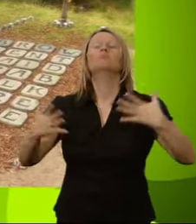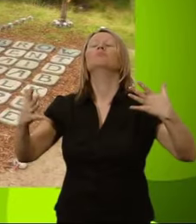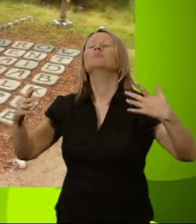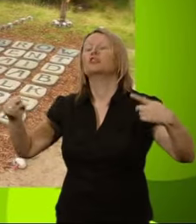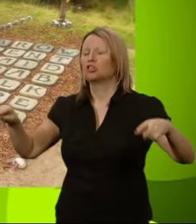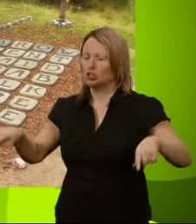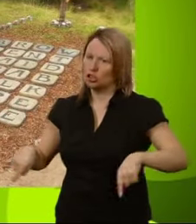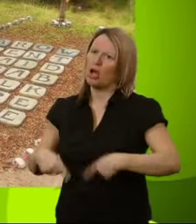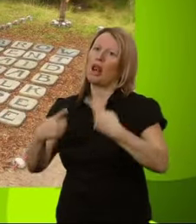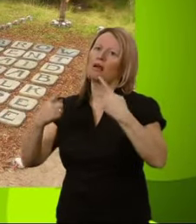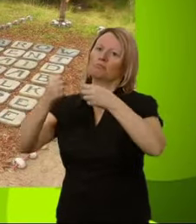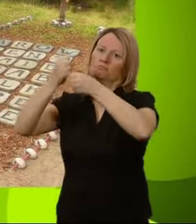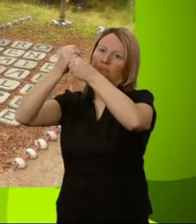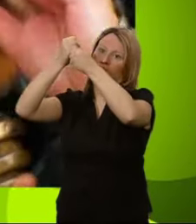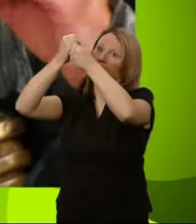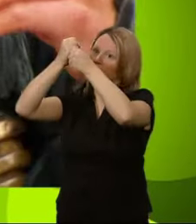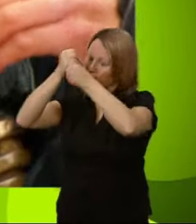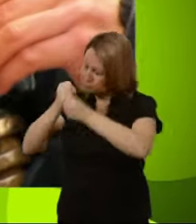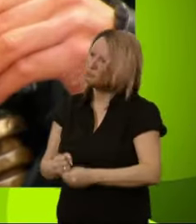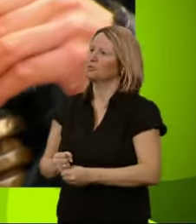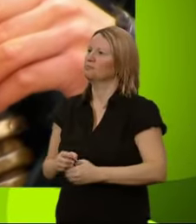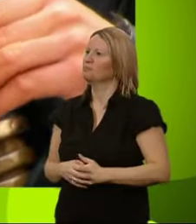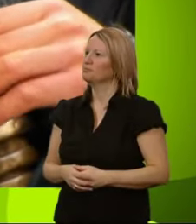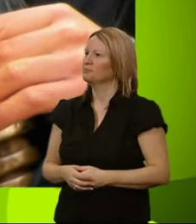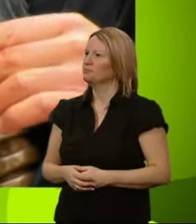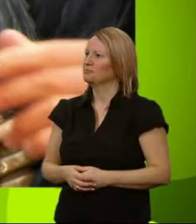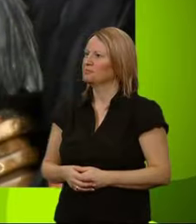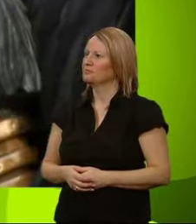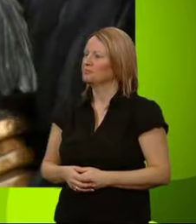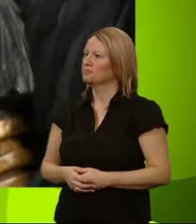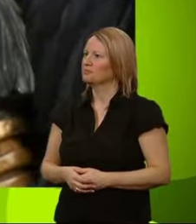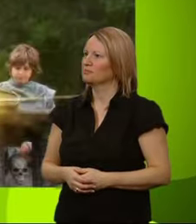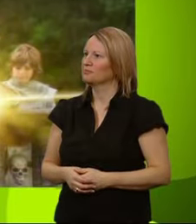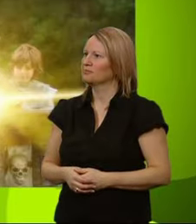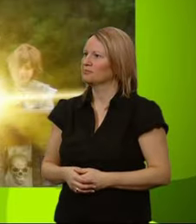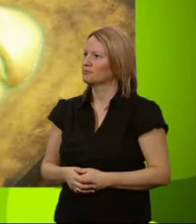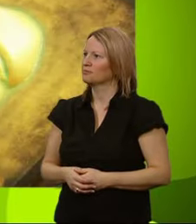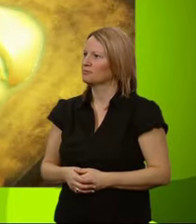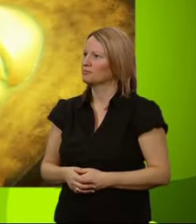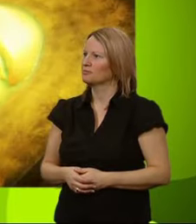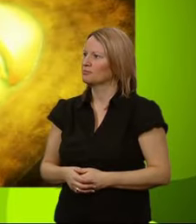Then, let the challenge begin.